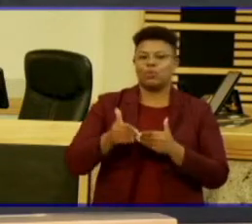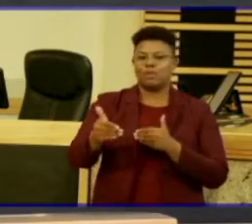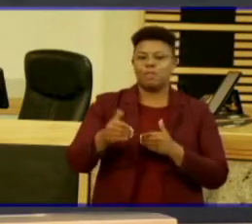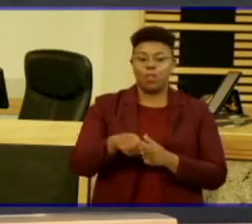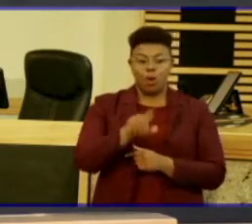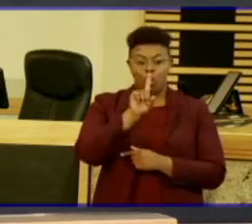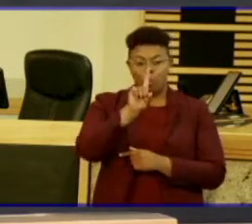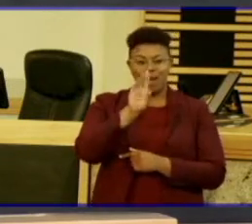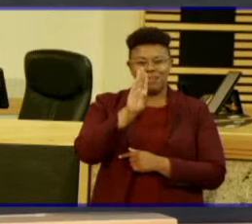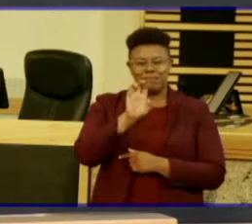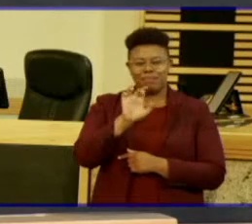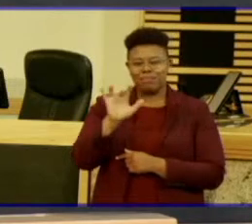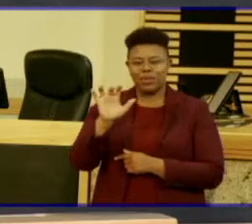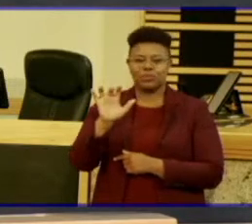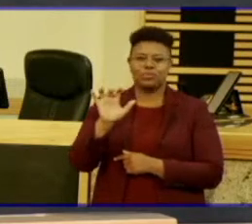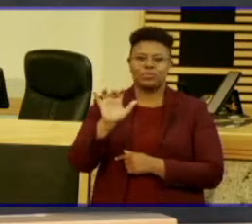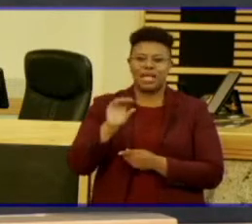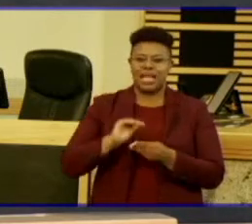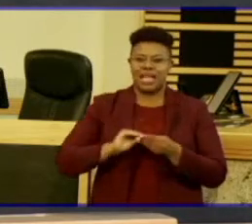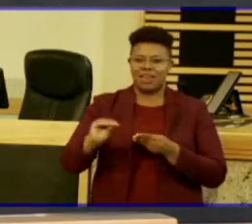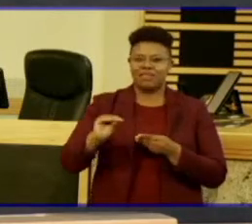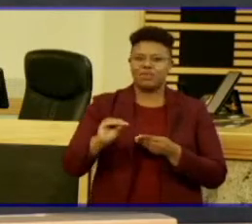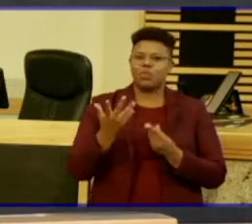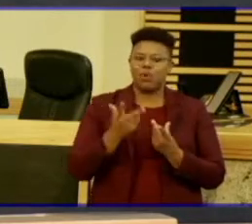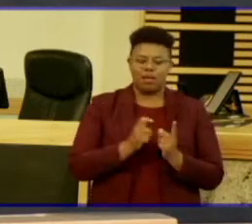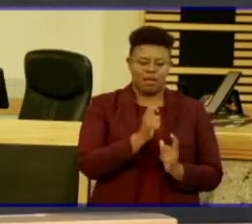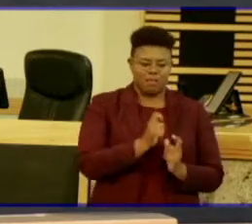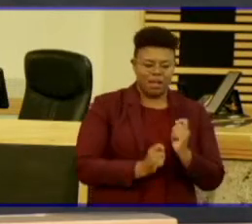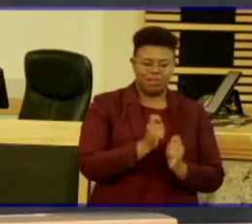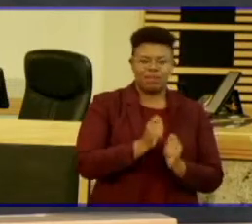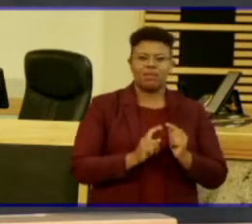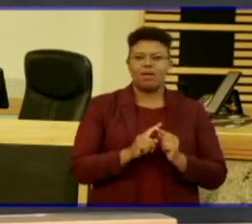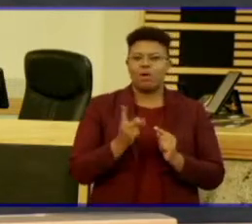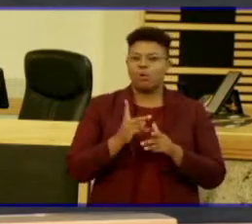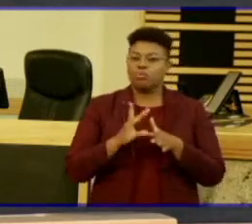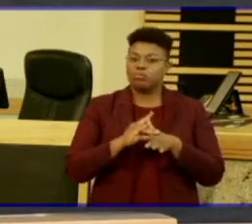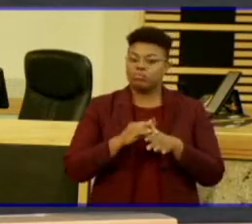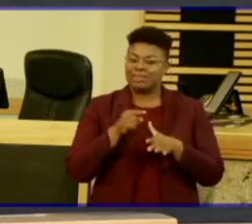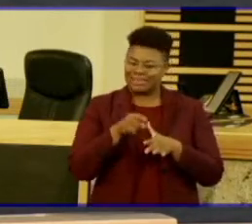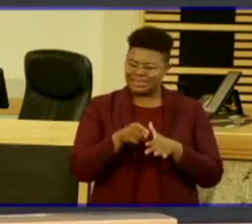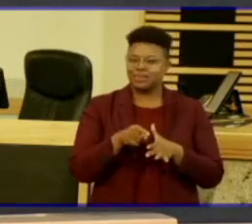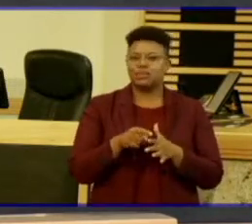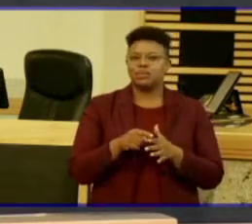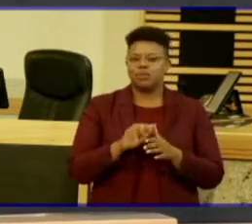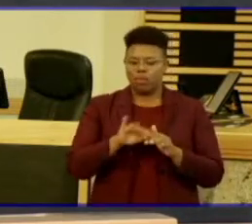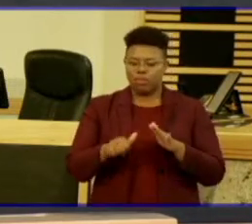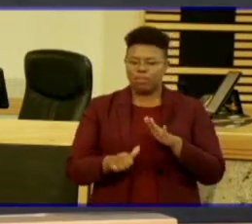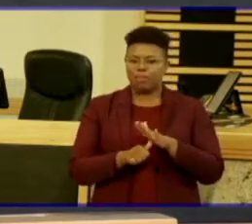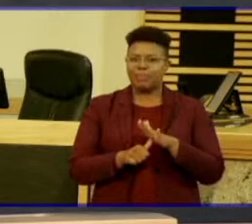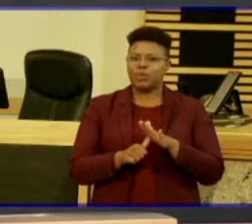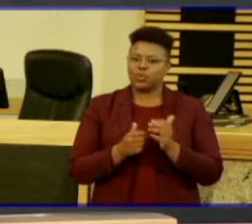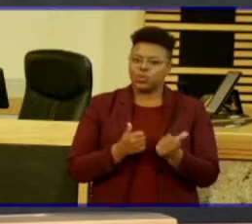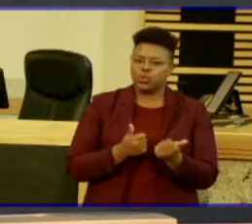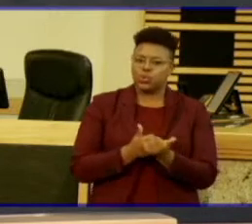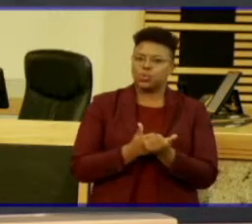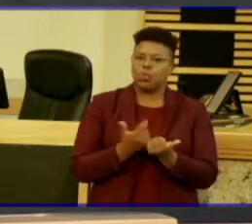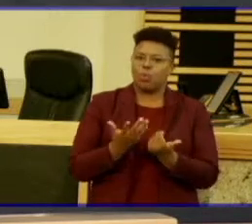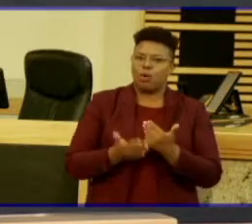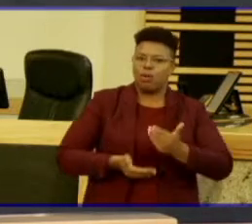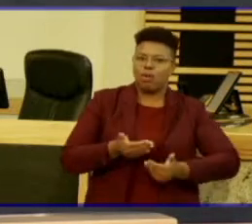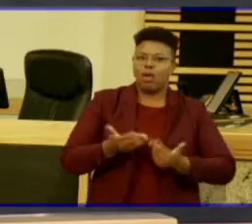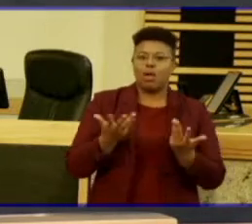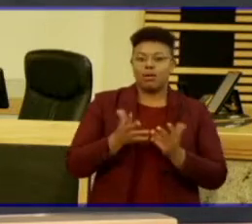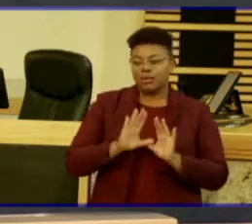in dairy and related agriculture production will be the base for agro-processing investment in the Wild Coast